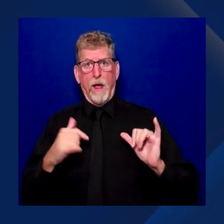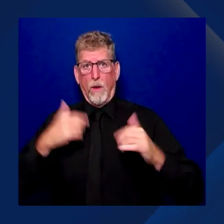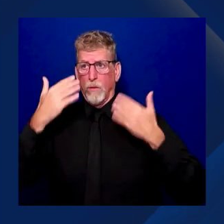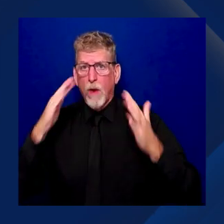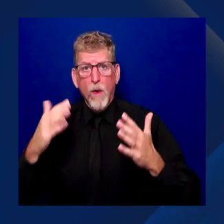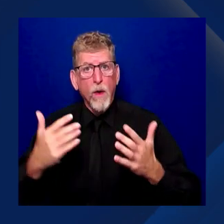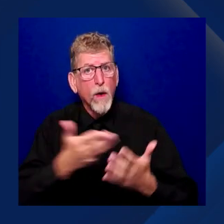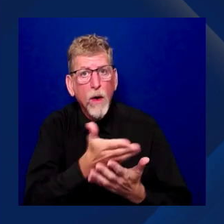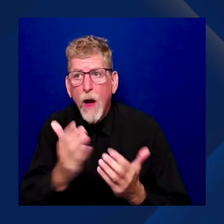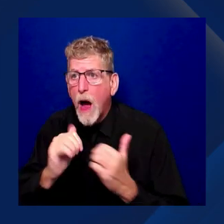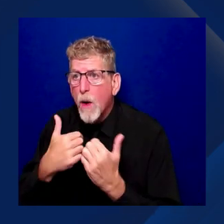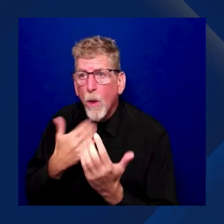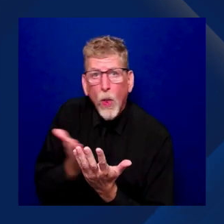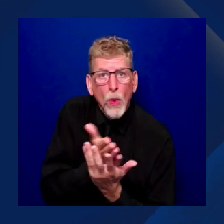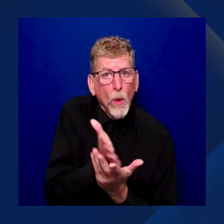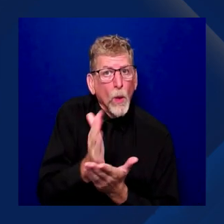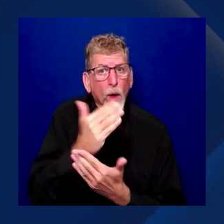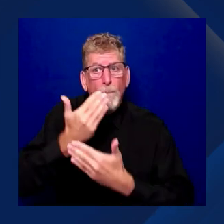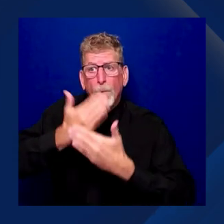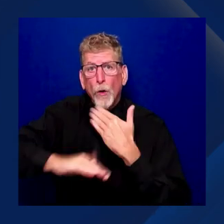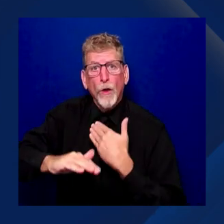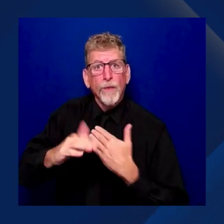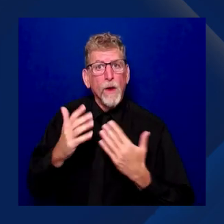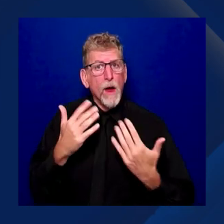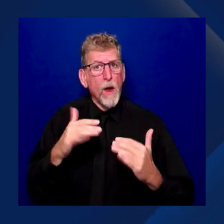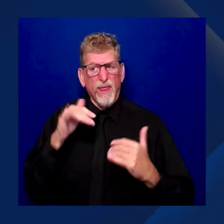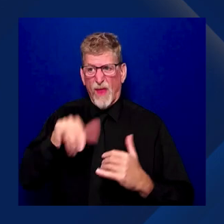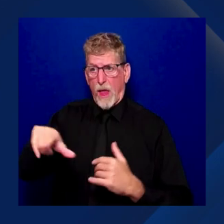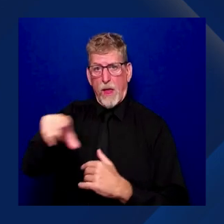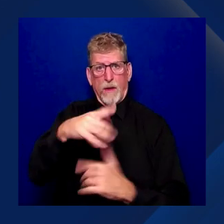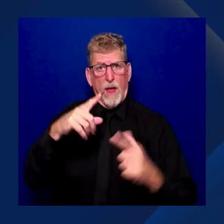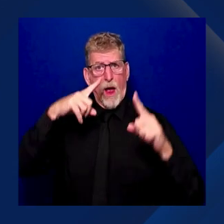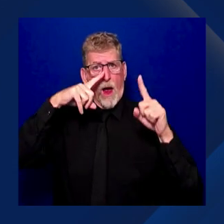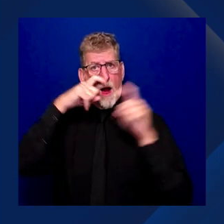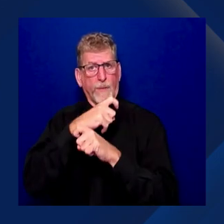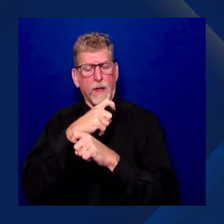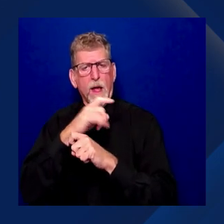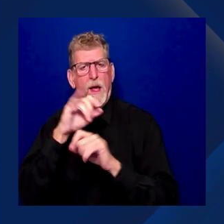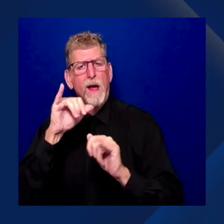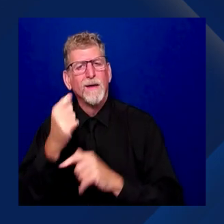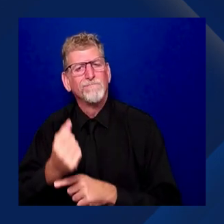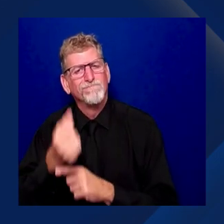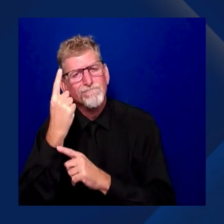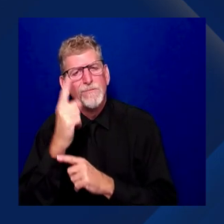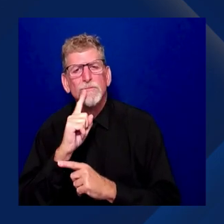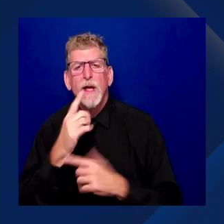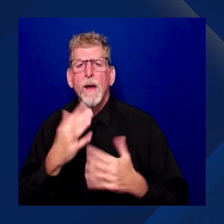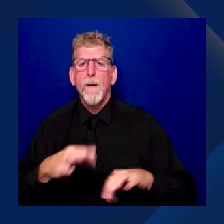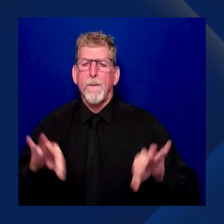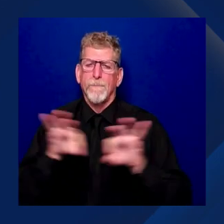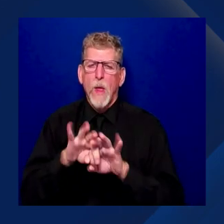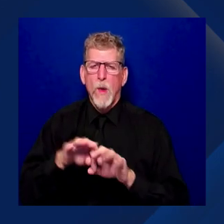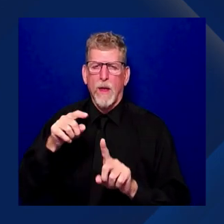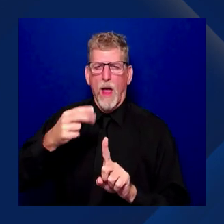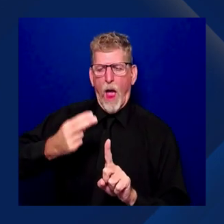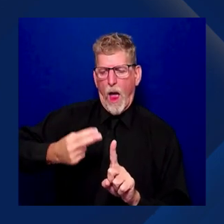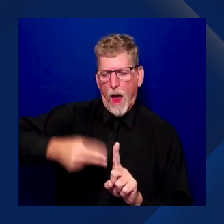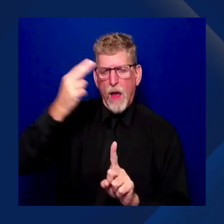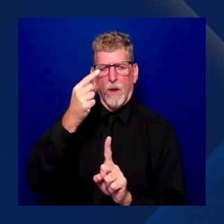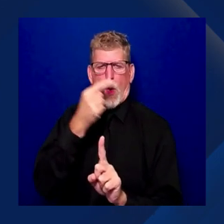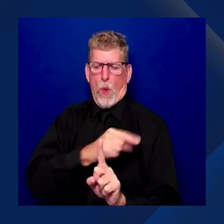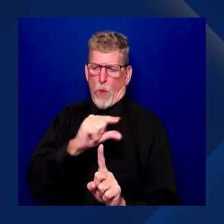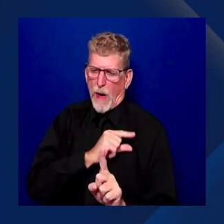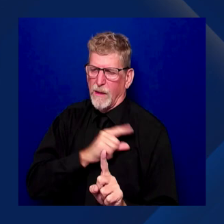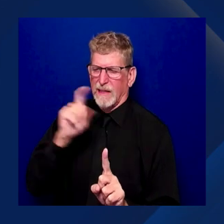have access to high-quality, respectful maternity care. Maternal health is a human right. Every person giving birth